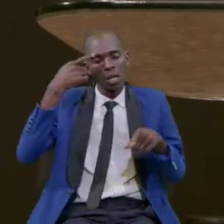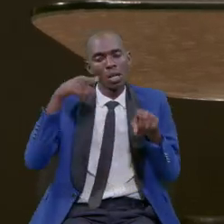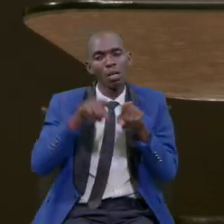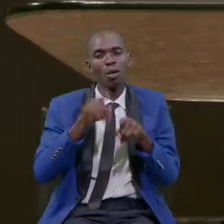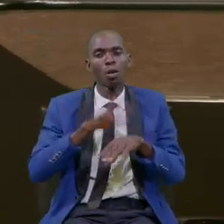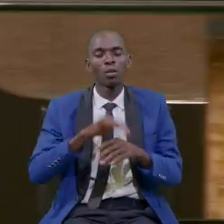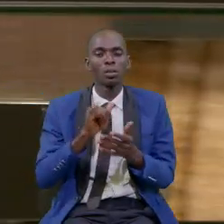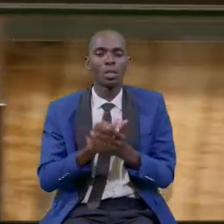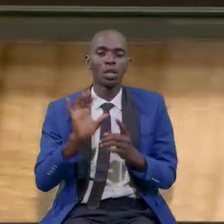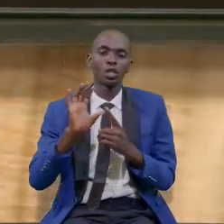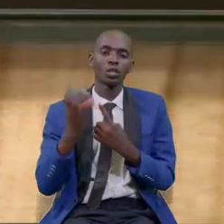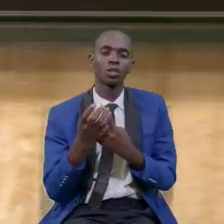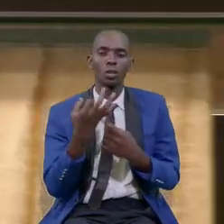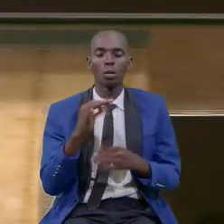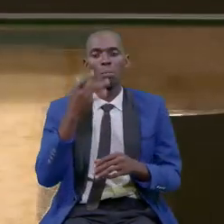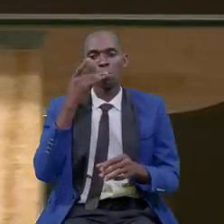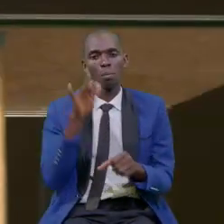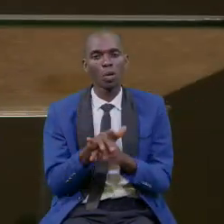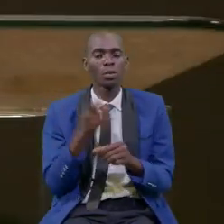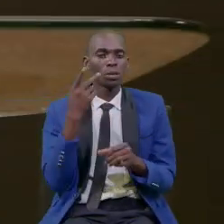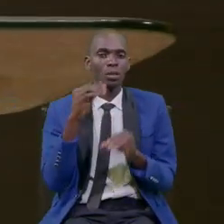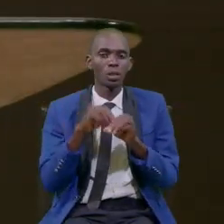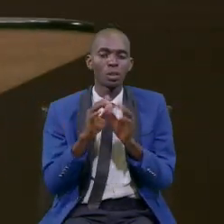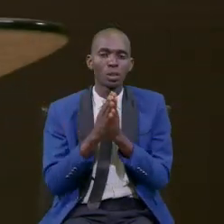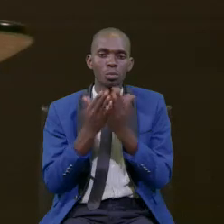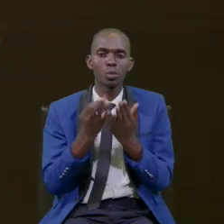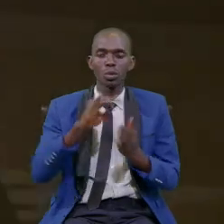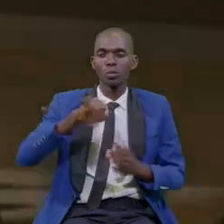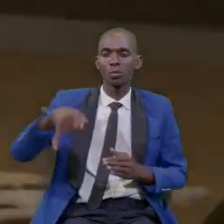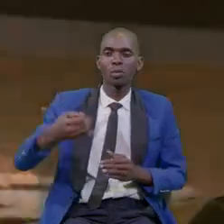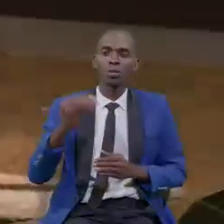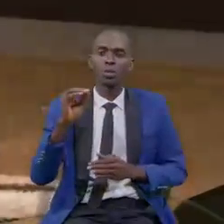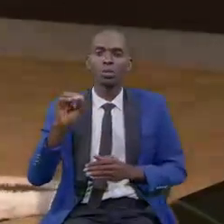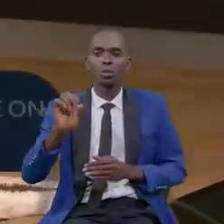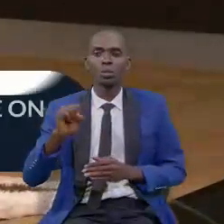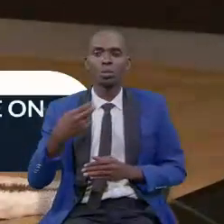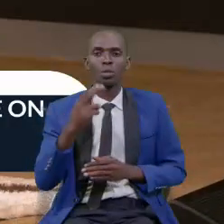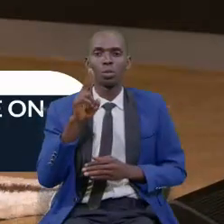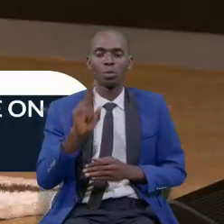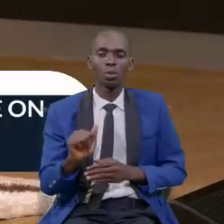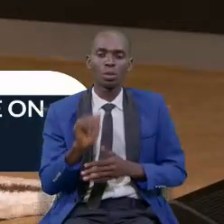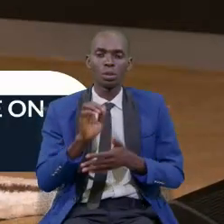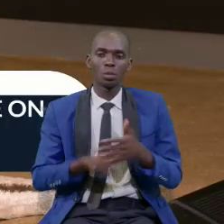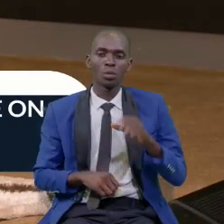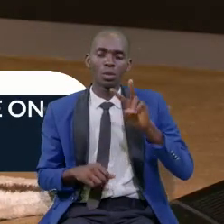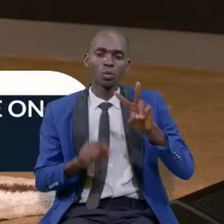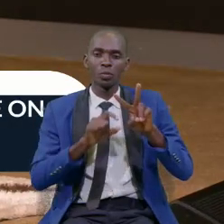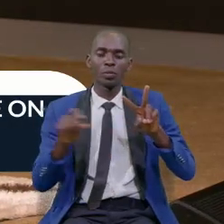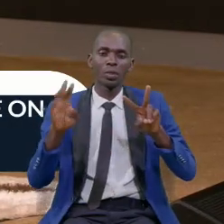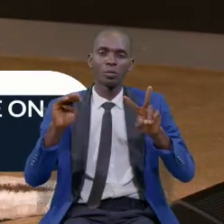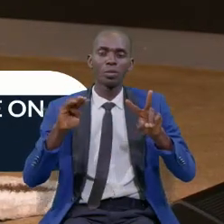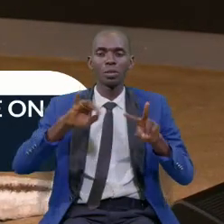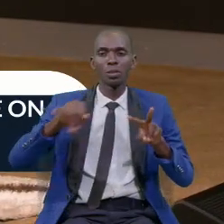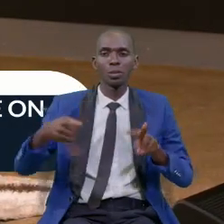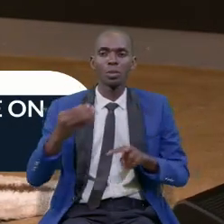of promise. We're looking at Joshua chapter 2, verse 14. In Joshua chapter 2, reading